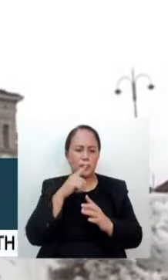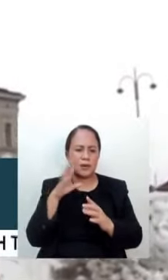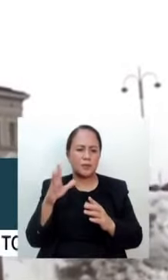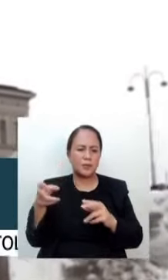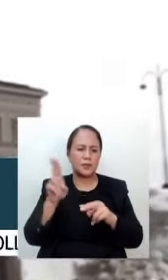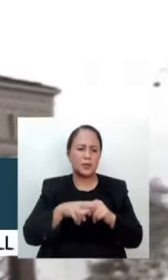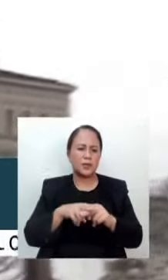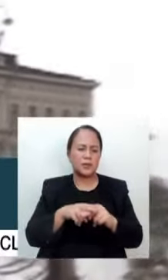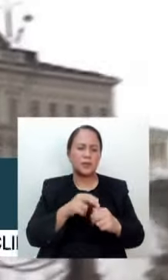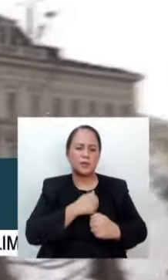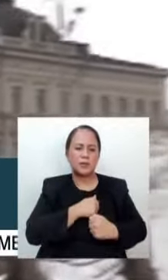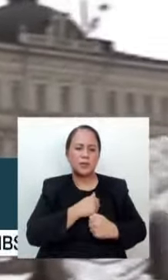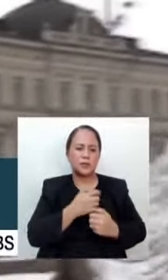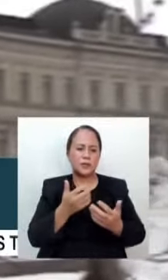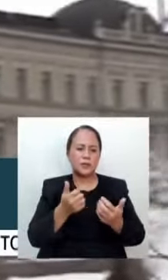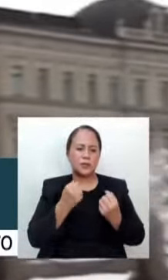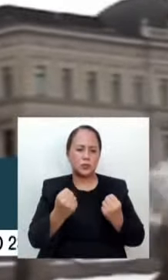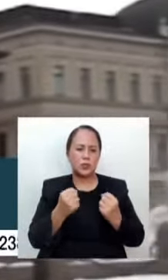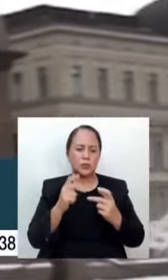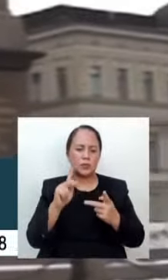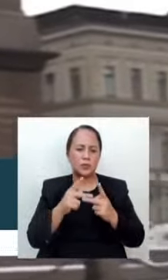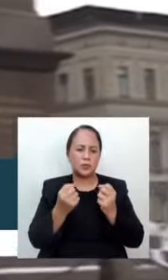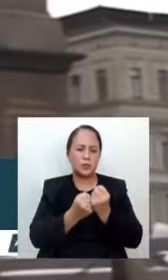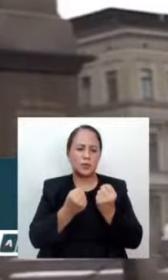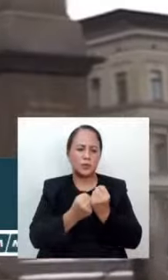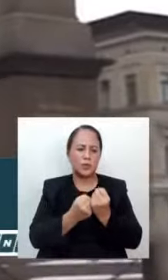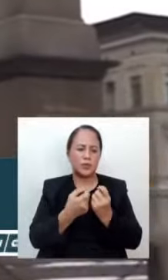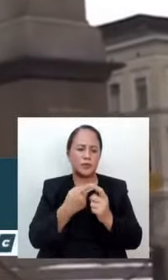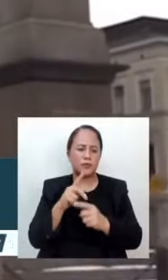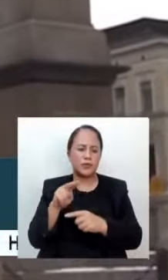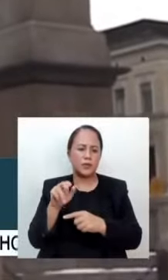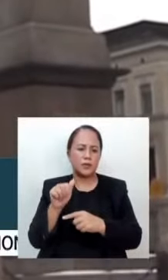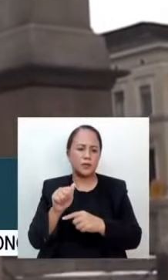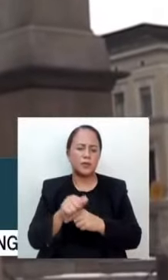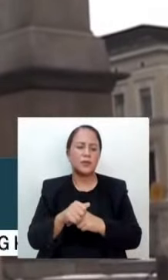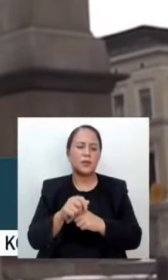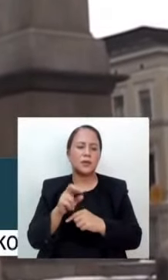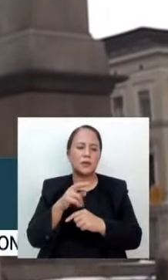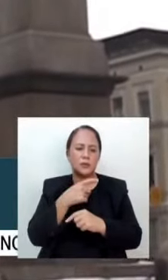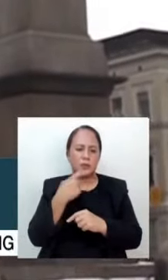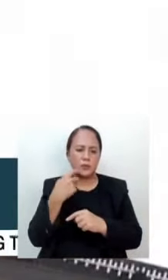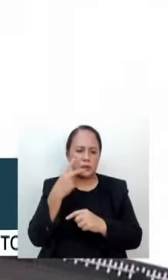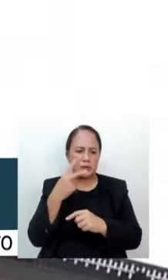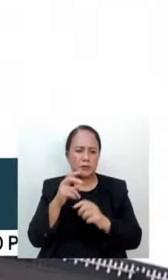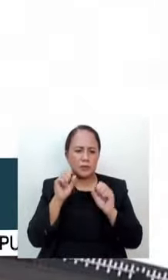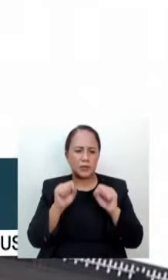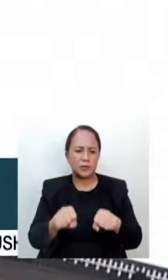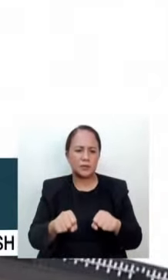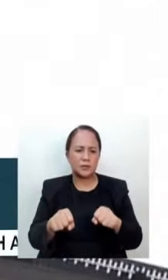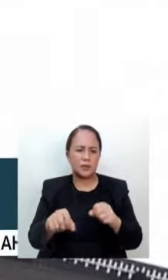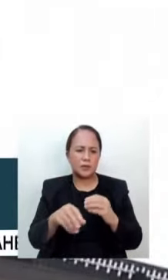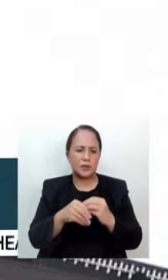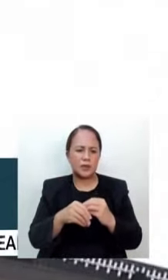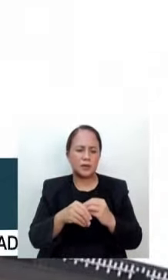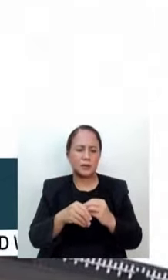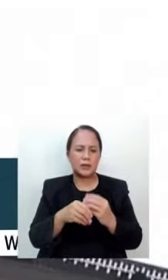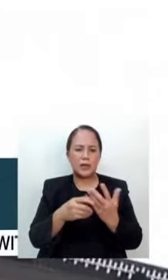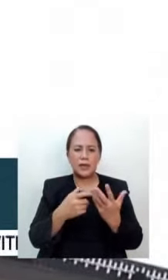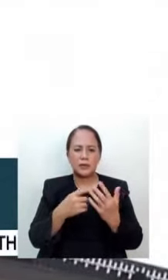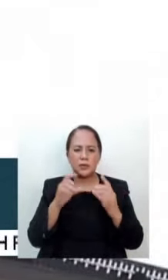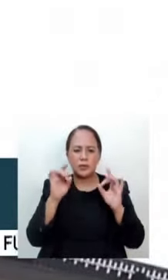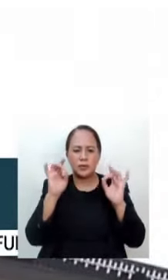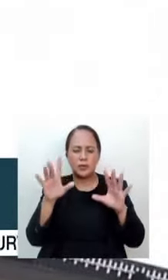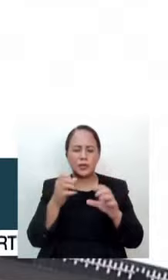military presence and strong political support from NATO. Russia sees this possible NATO expansion as a red line that threatens its